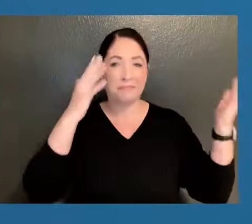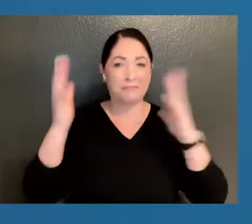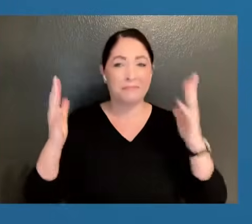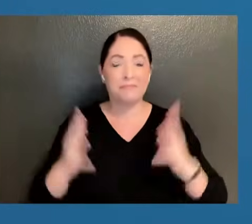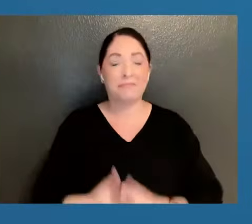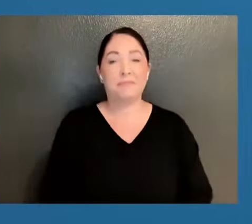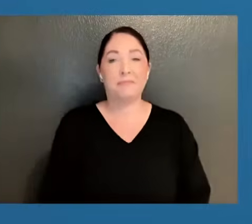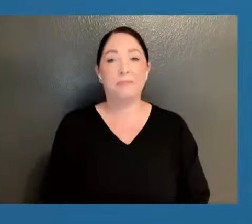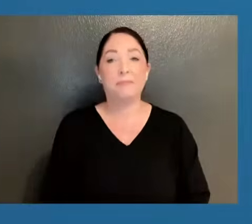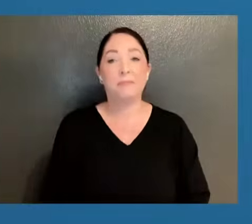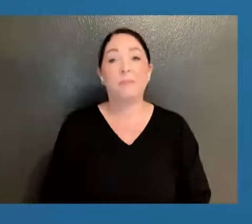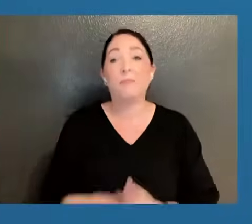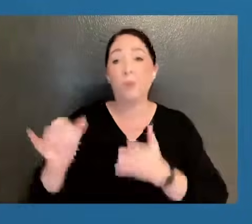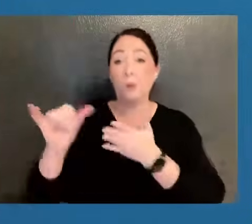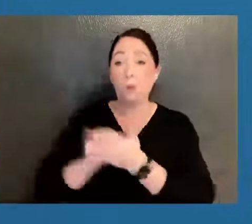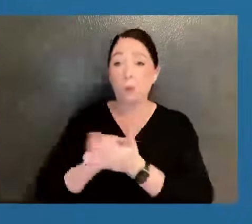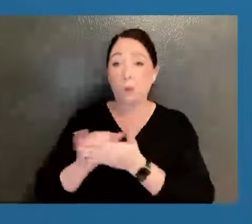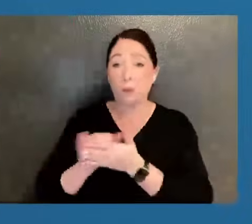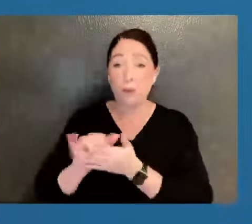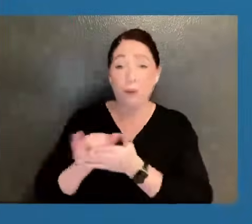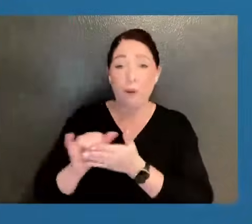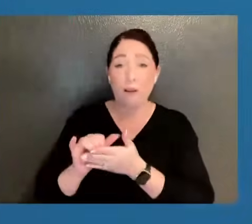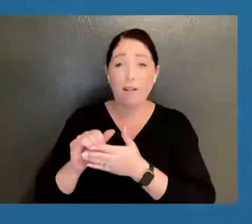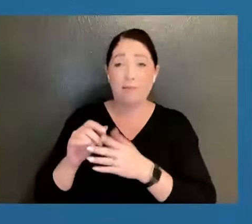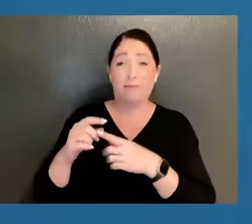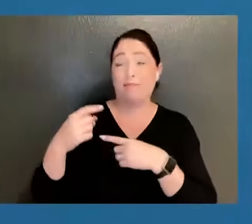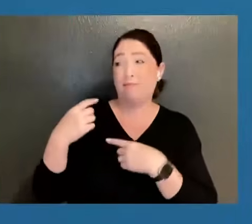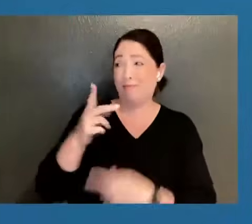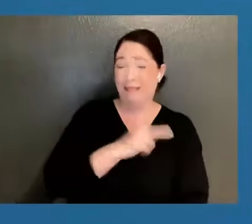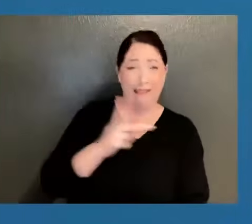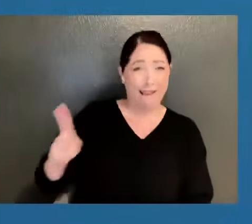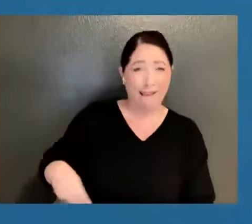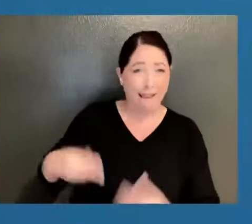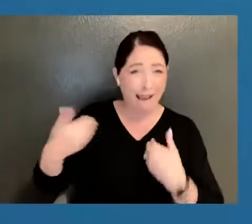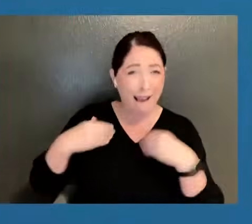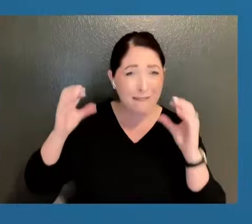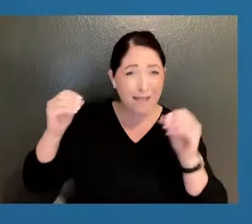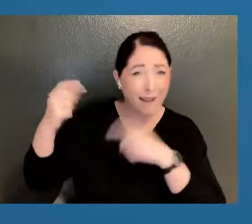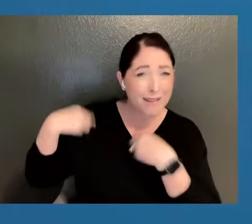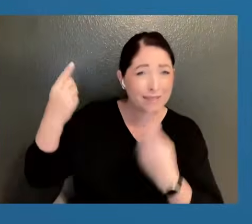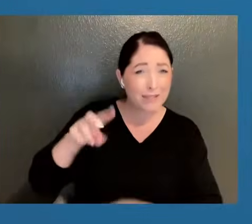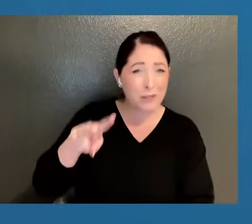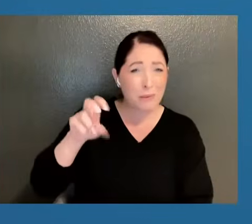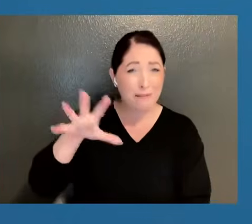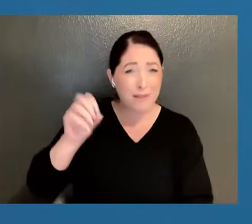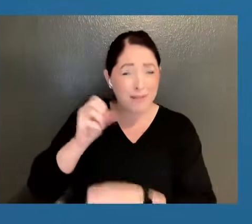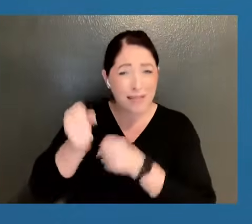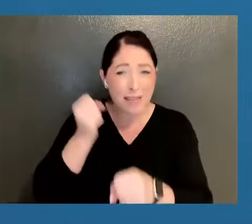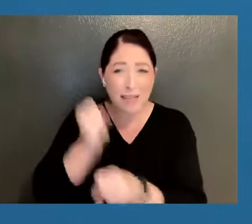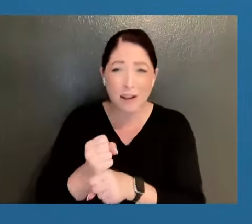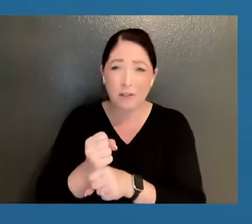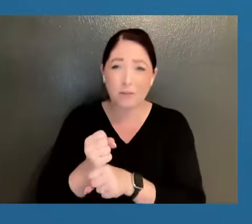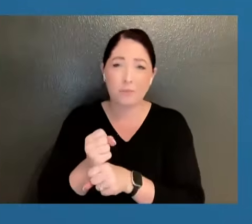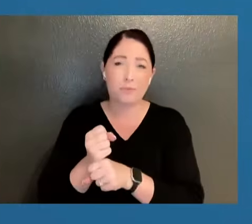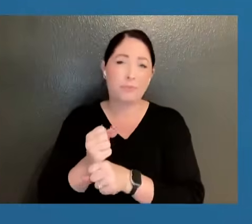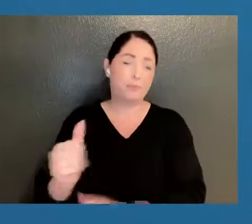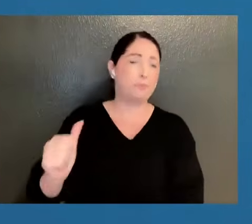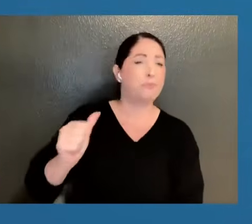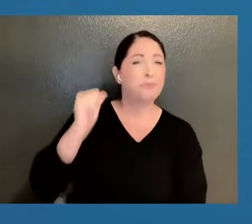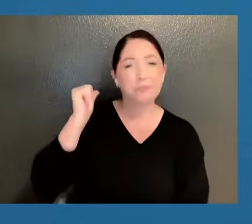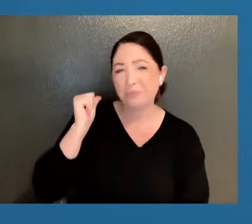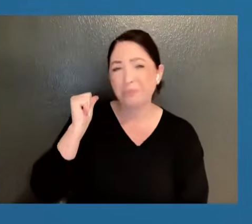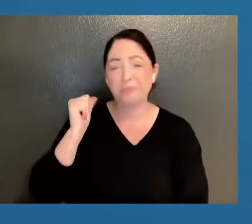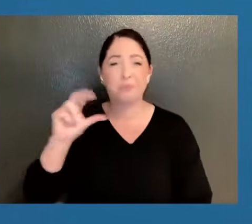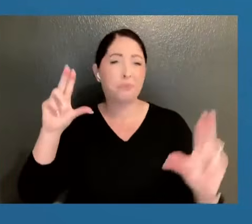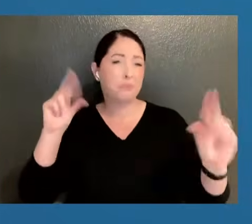New York hasn't labored under a king in over 250 years. And we sure as hell are not going to